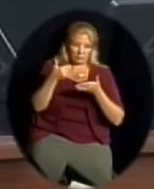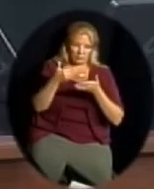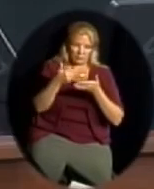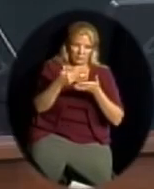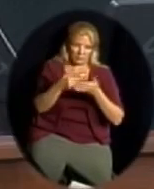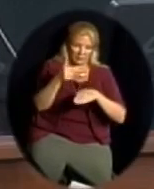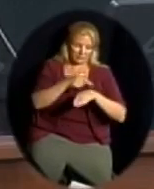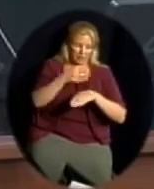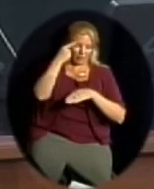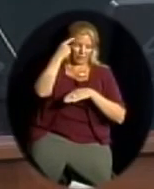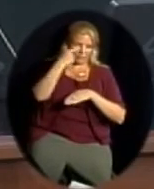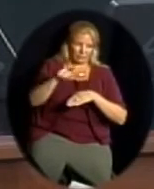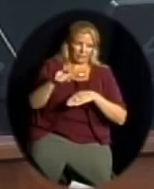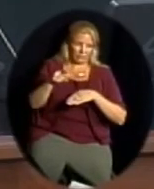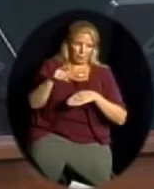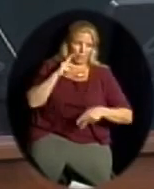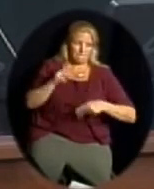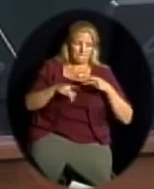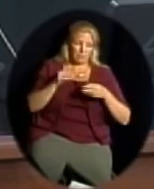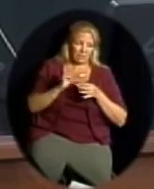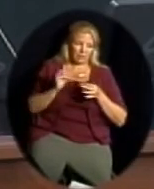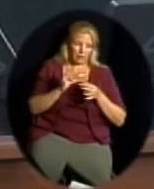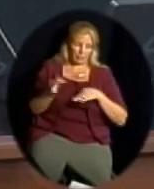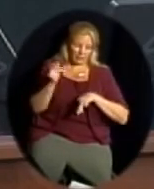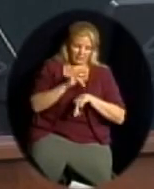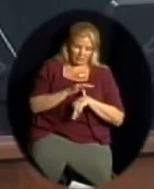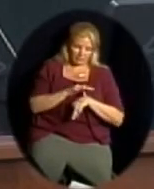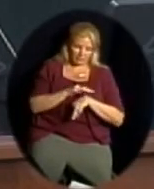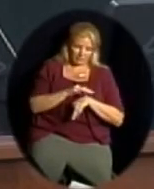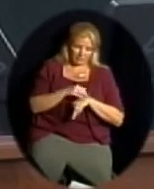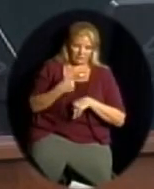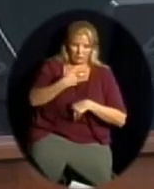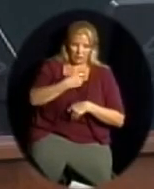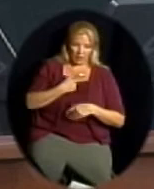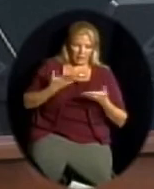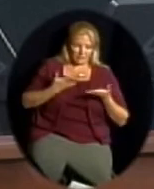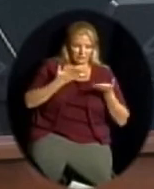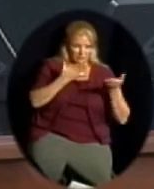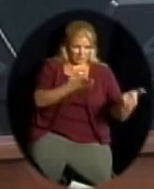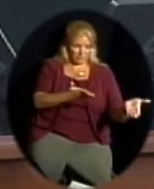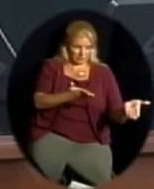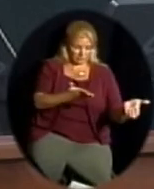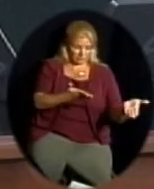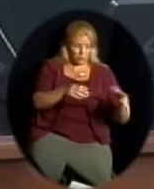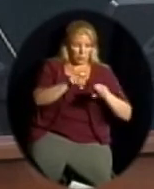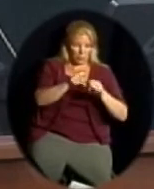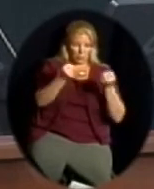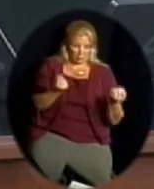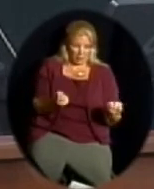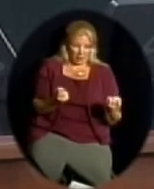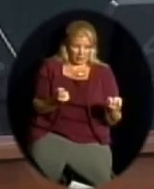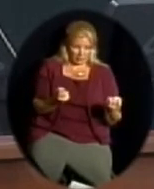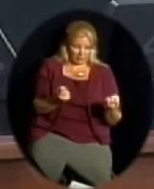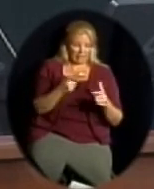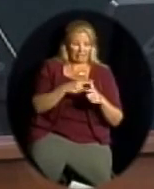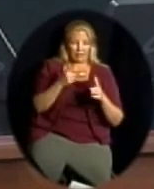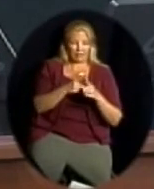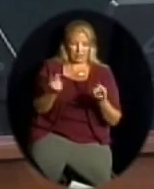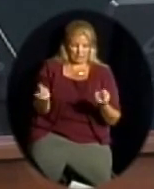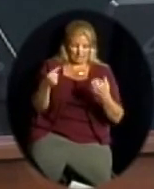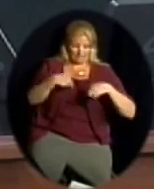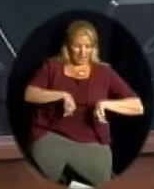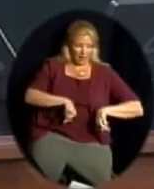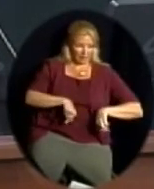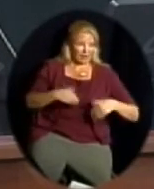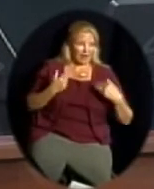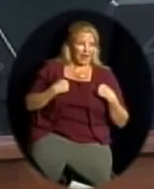period at 7 o'clock. So I would suggest, if the board agrees, we'll just take a break come back and have public comments, and then we'll finish this